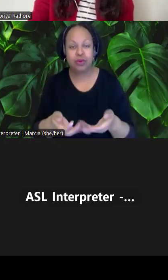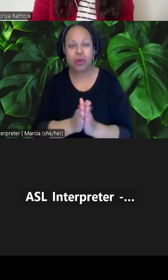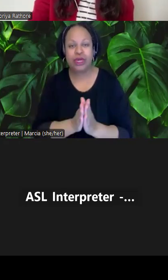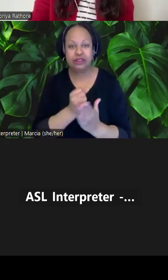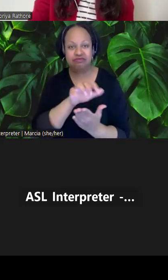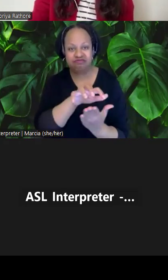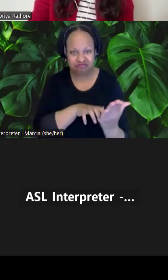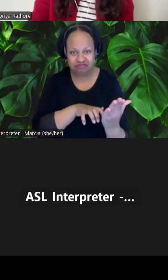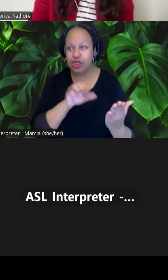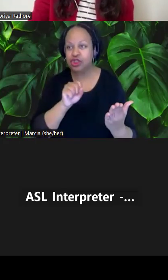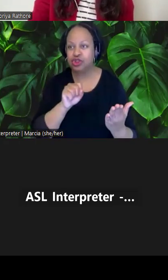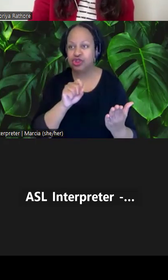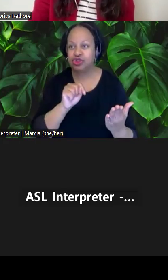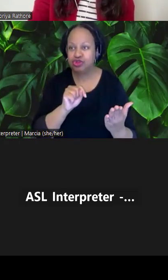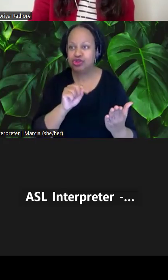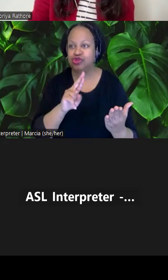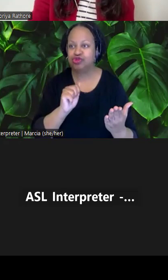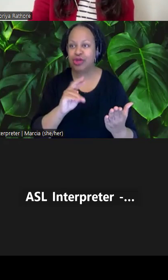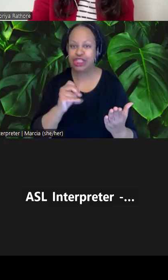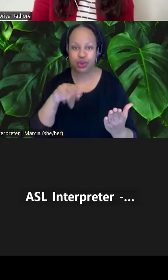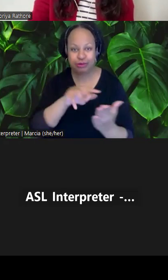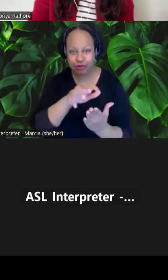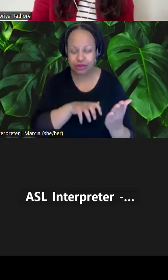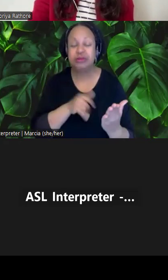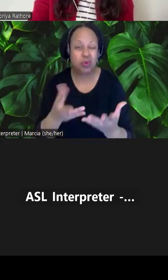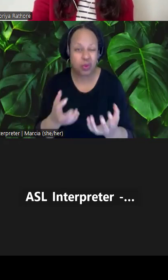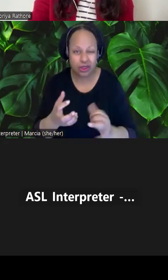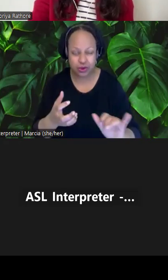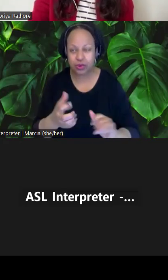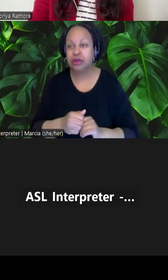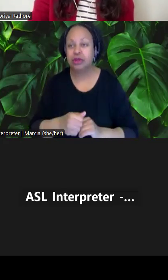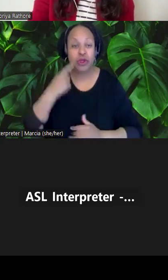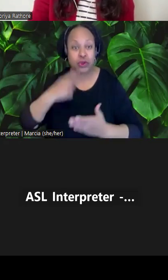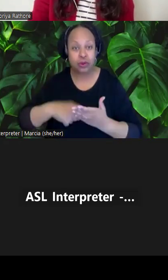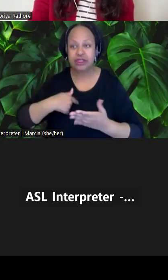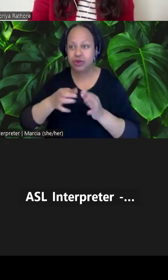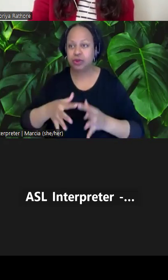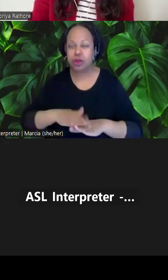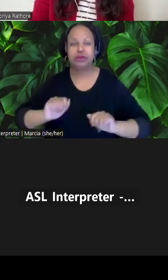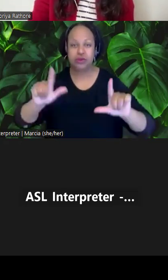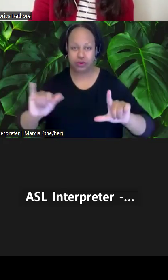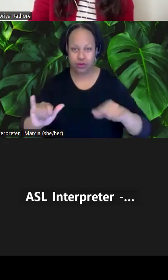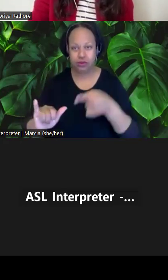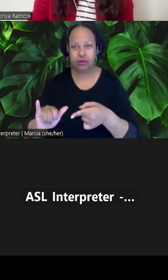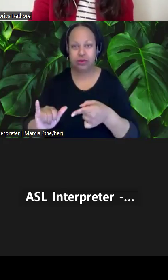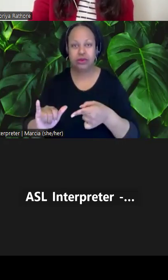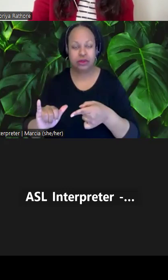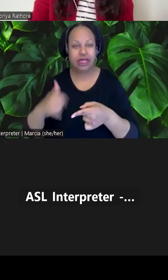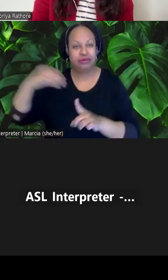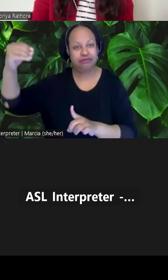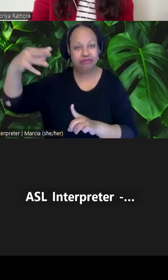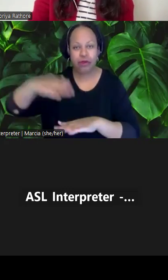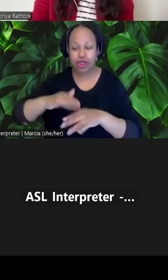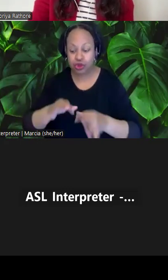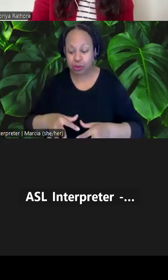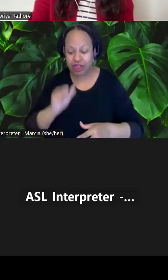as well if you'd like. ASL interpretation is also available. The interpreters are spotlighted. If you